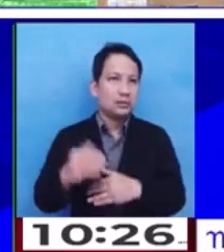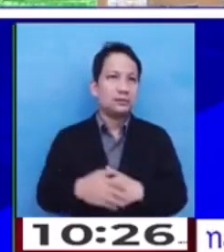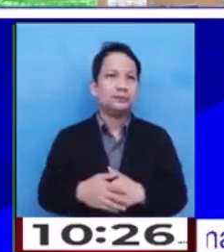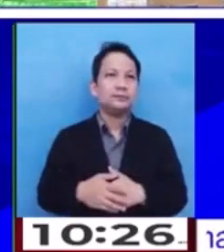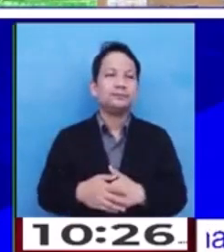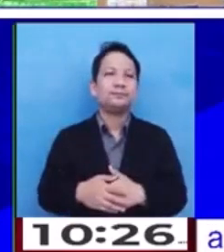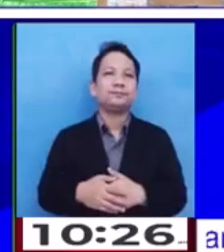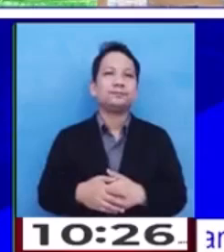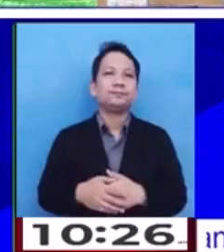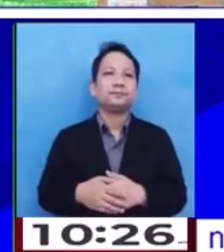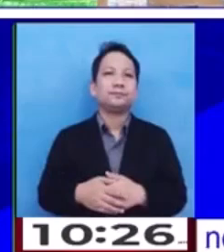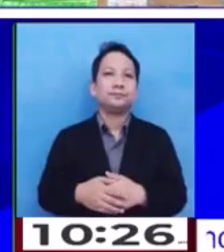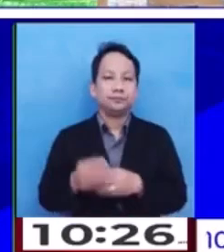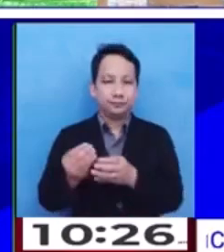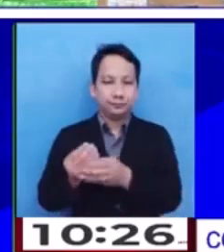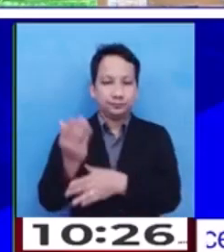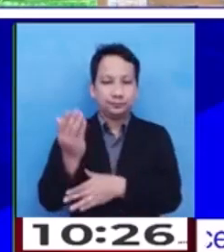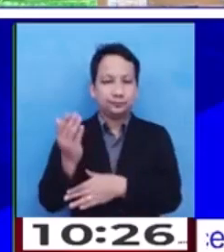growth.